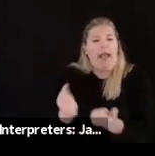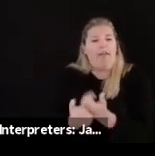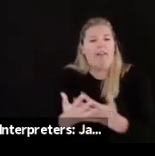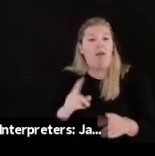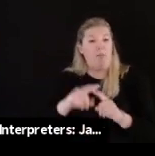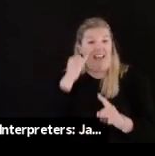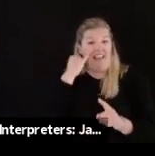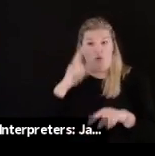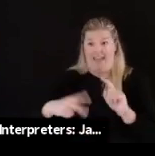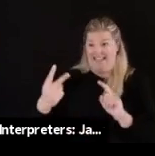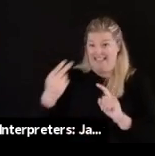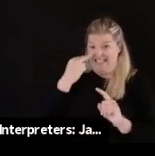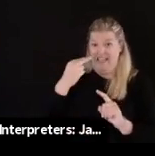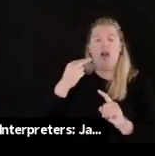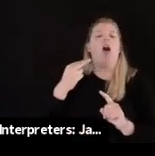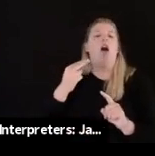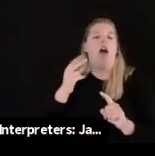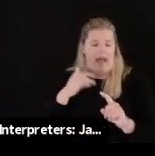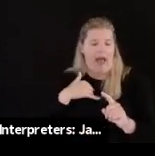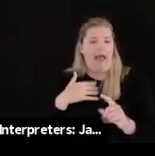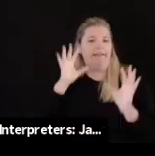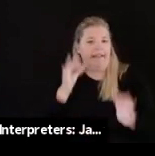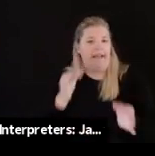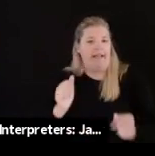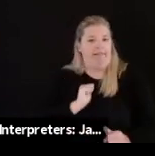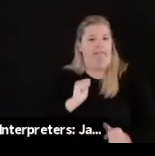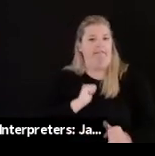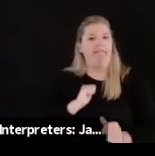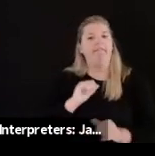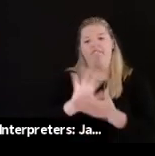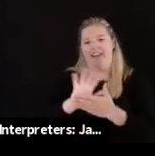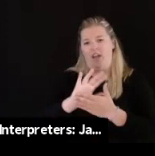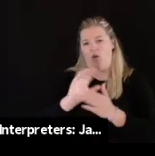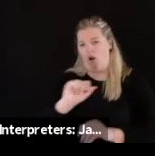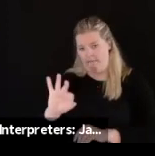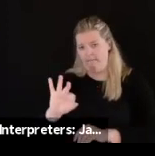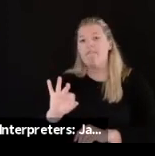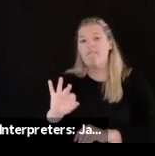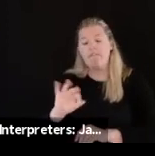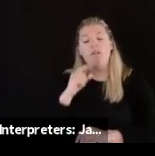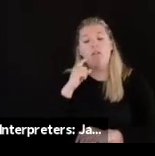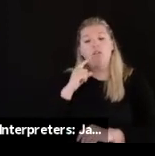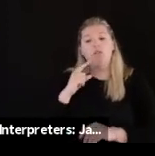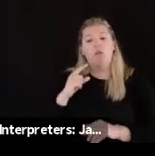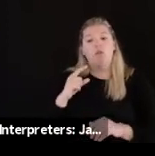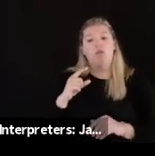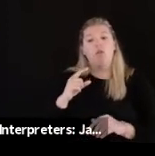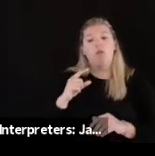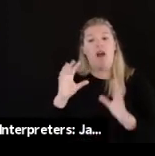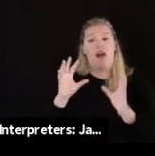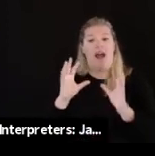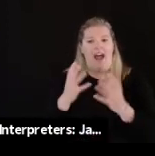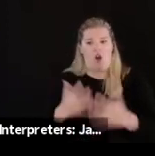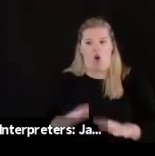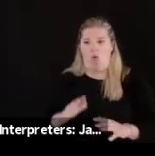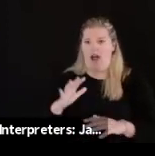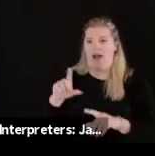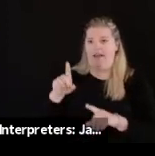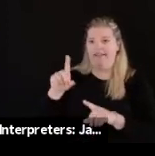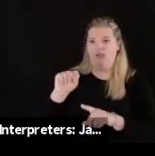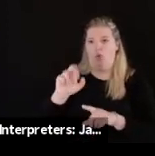why. Okay, so I wanted to just make sure that that was communicated so that our conference facilitators didn't panic that I wasn't on